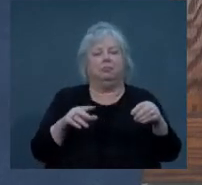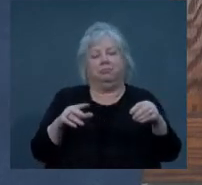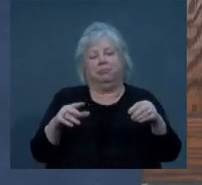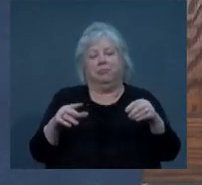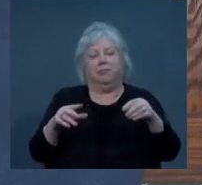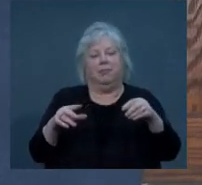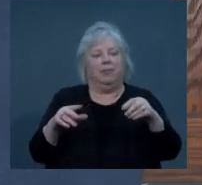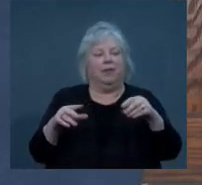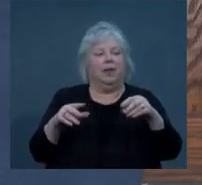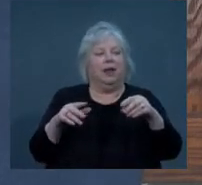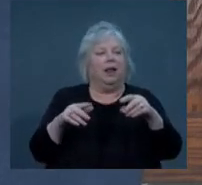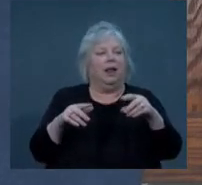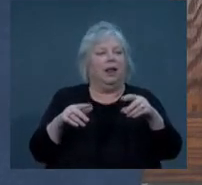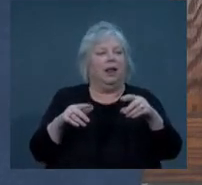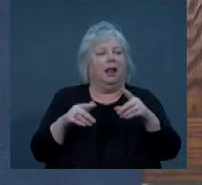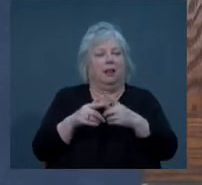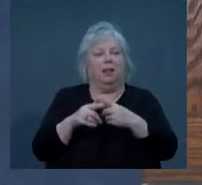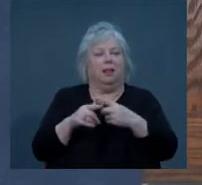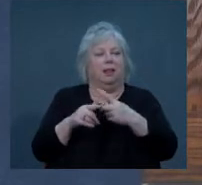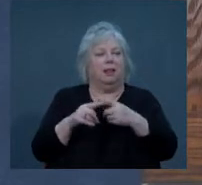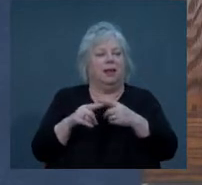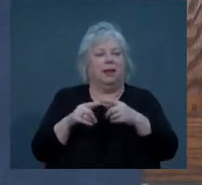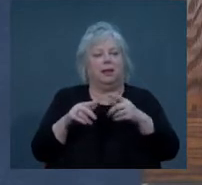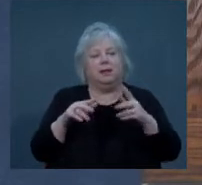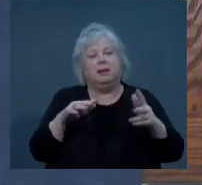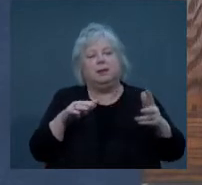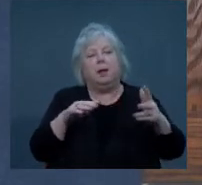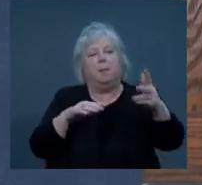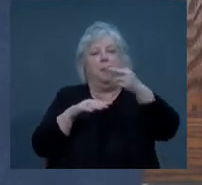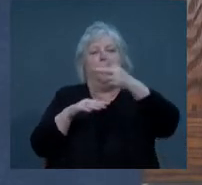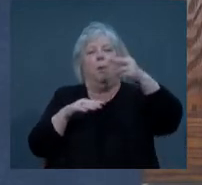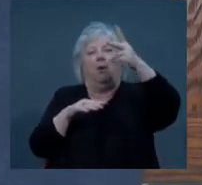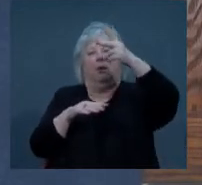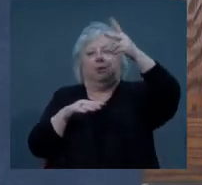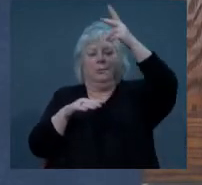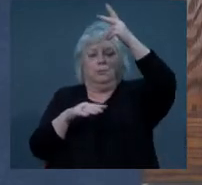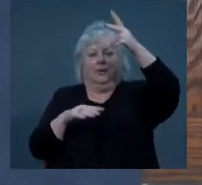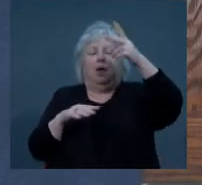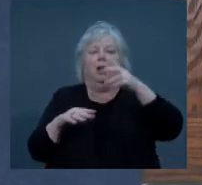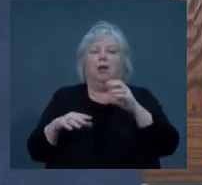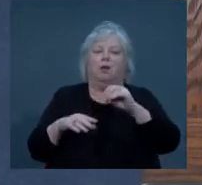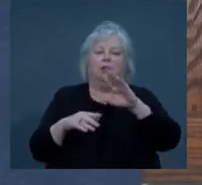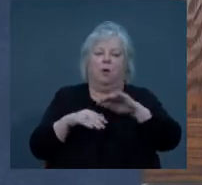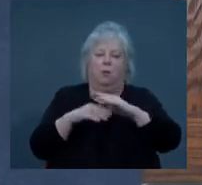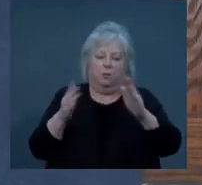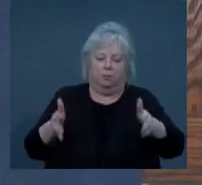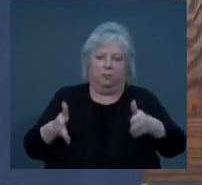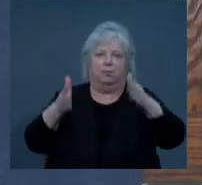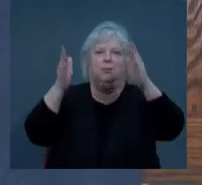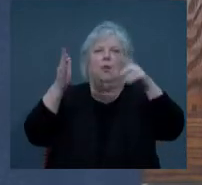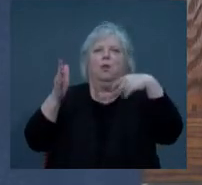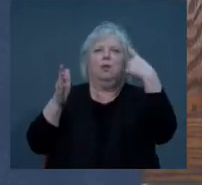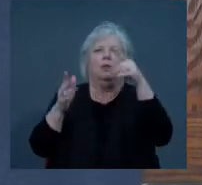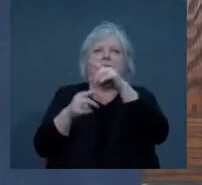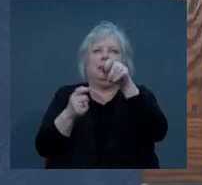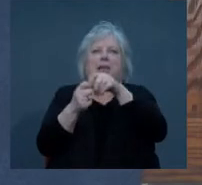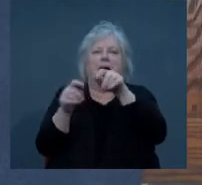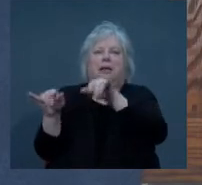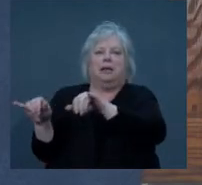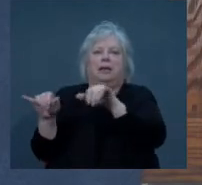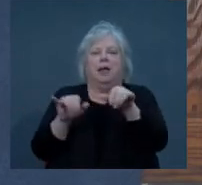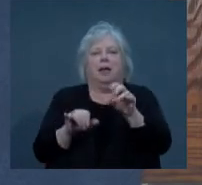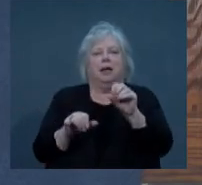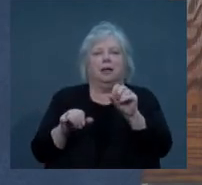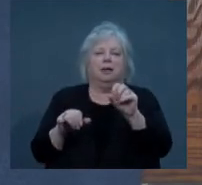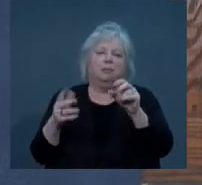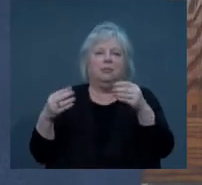of the parking deck, and they look just like stores, because that's what they are. And